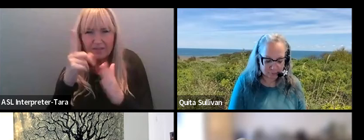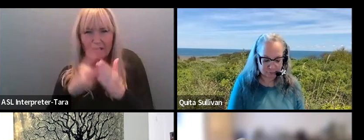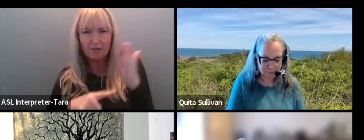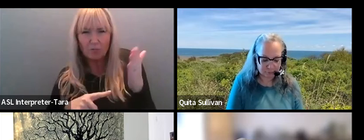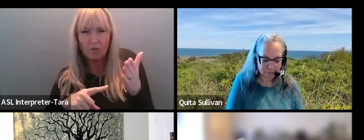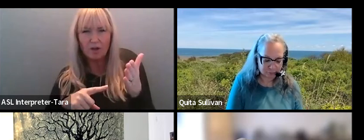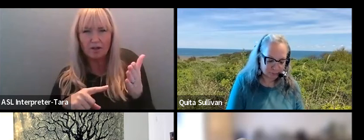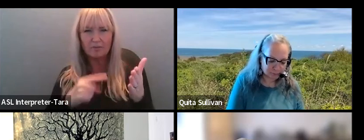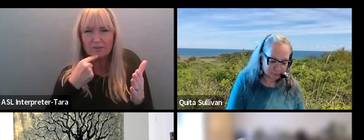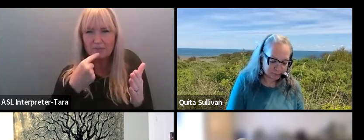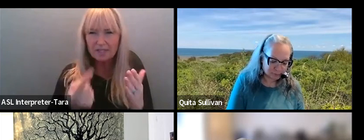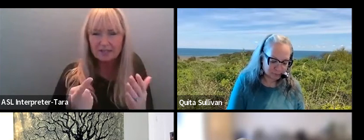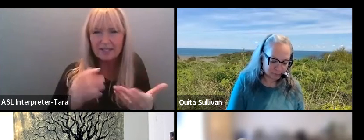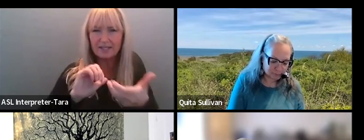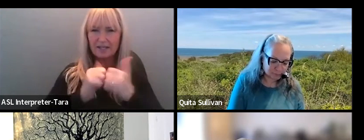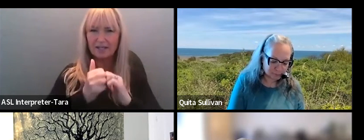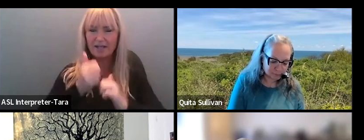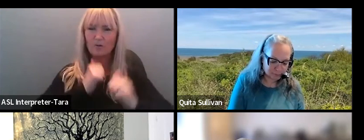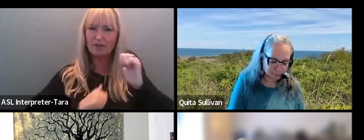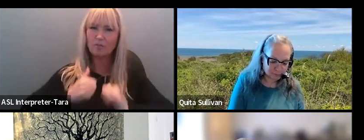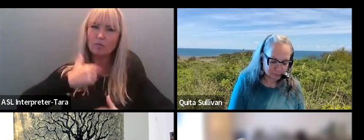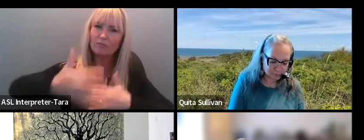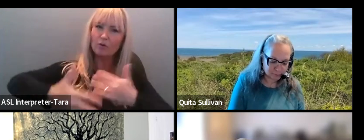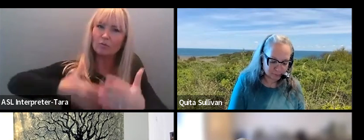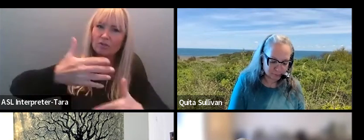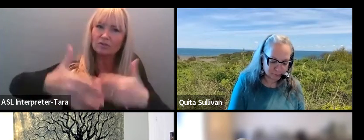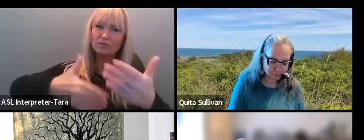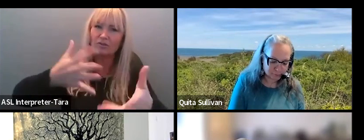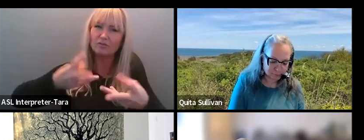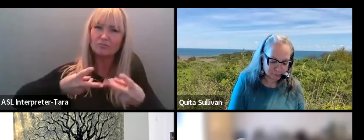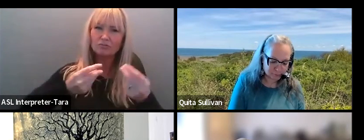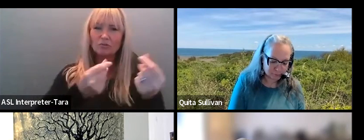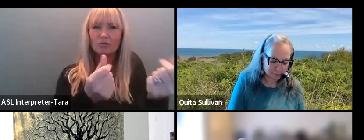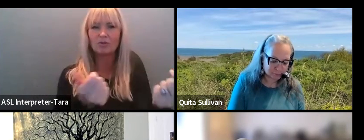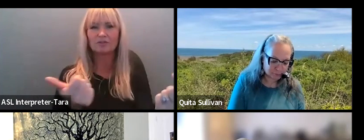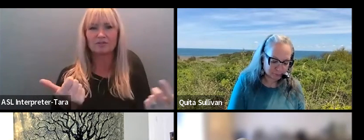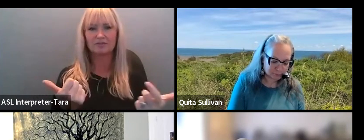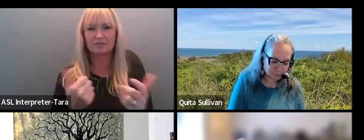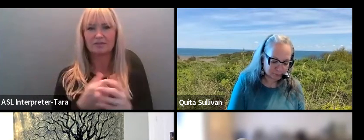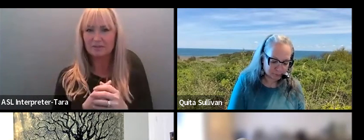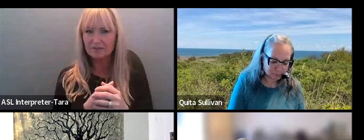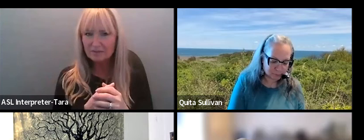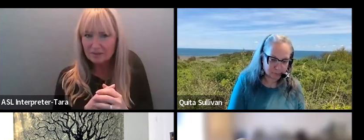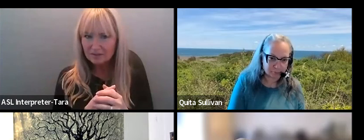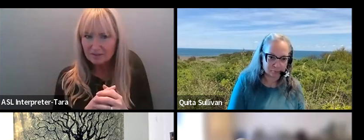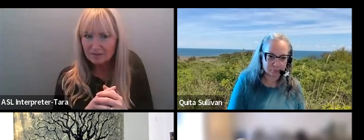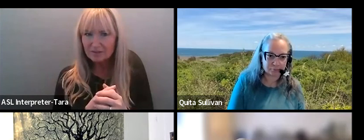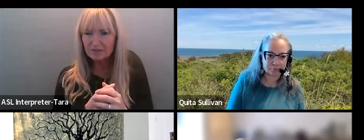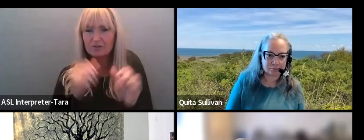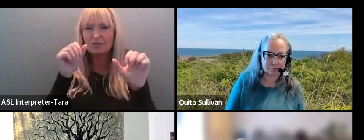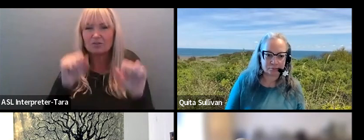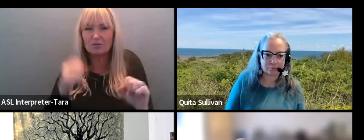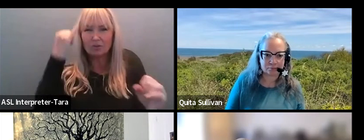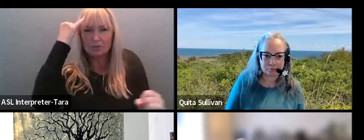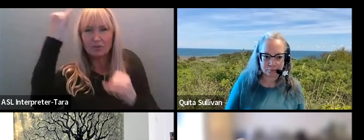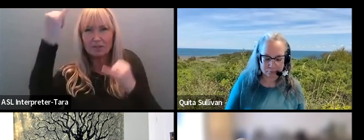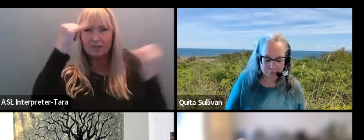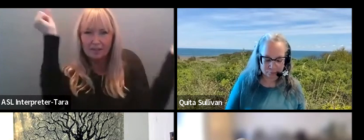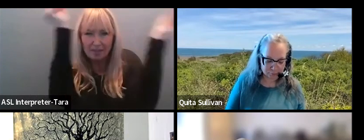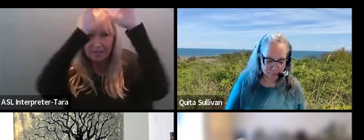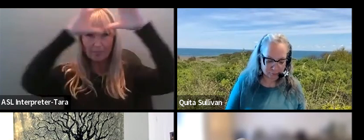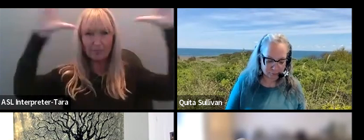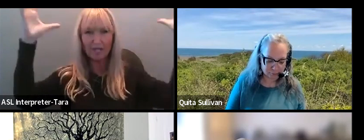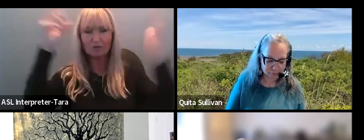the performances flowed, and you know what. You'd almost imagine what it looked like and try to recreate